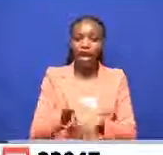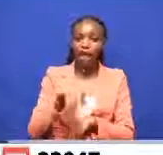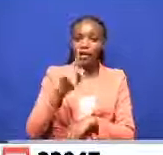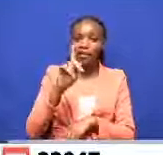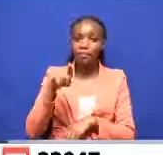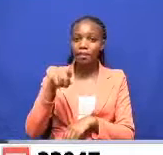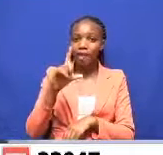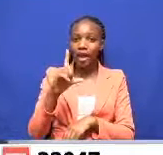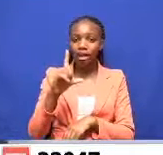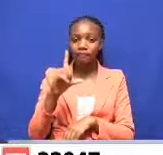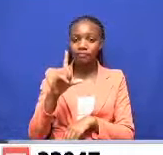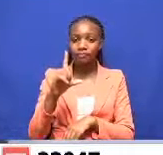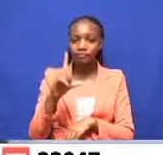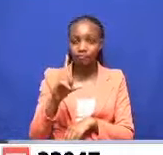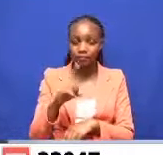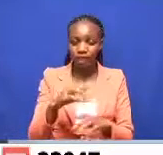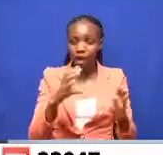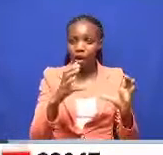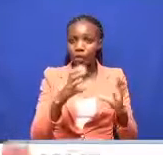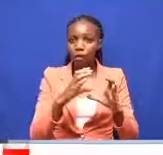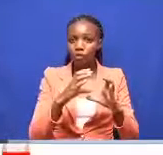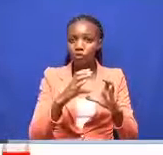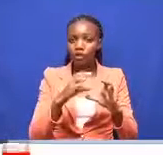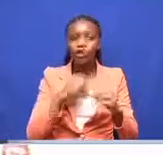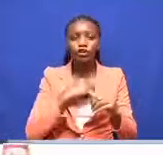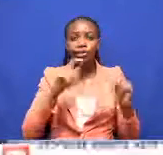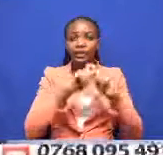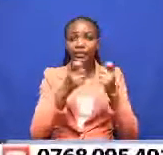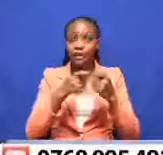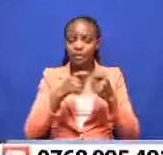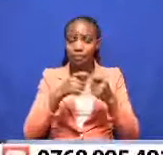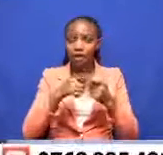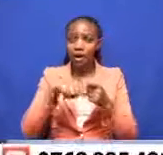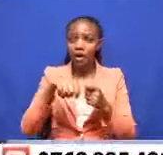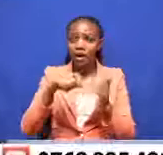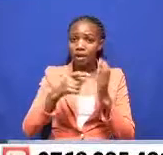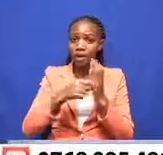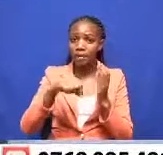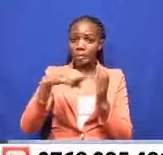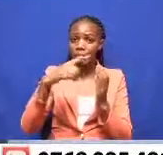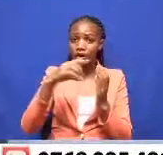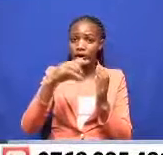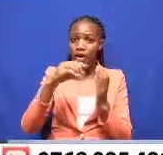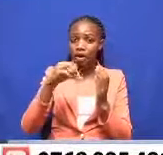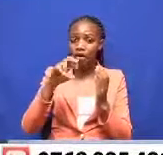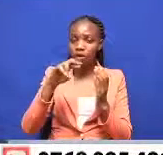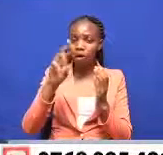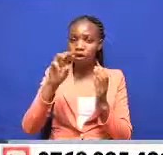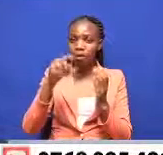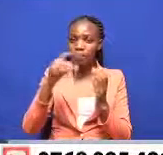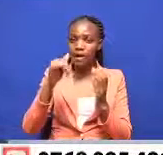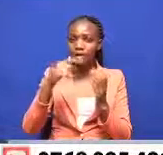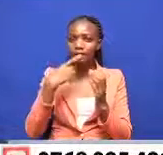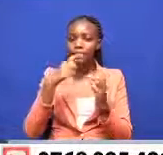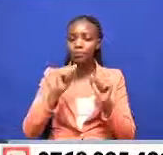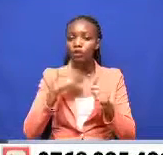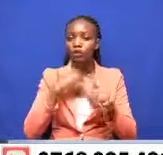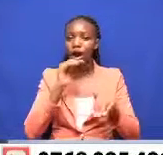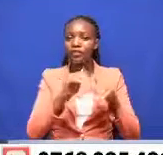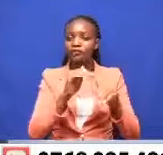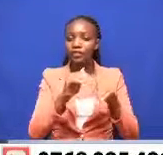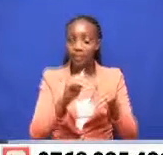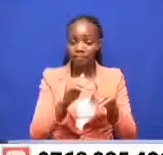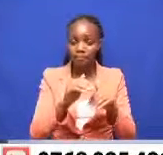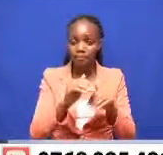Defending champions Gor Mahia are set to hold their elections on August 8th. Gor Mahia chairman Ambrose Rachier will be contesting for